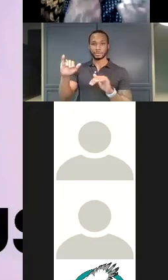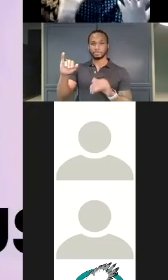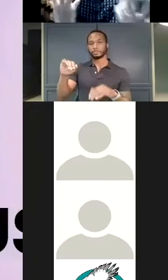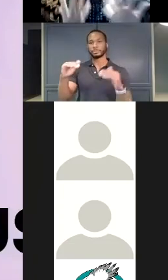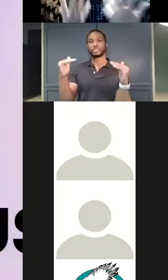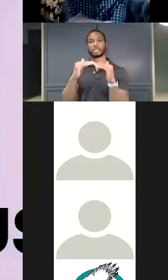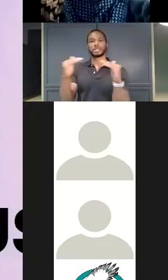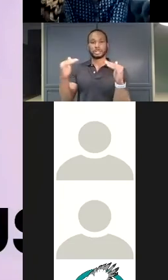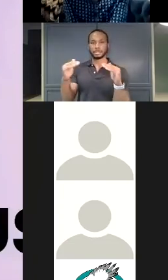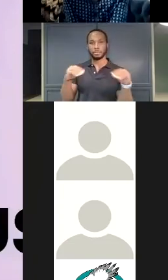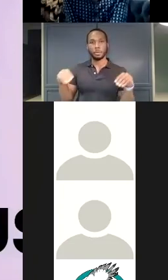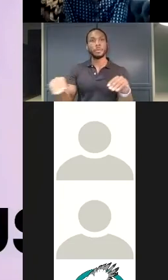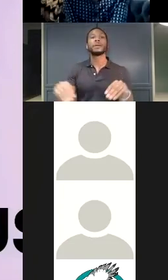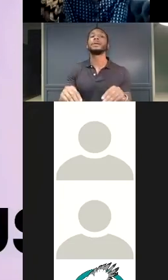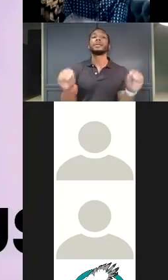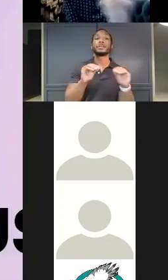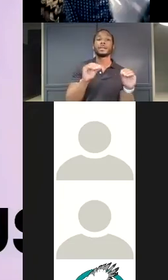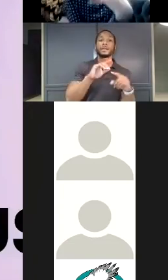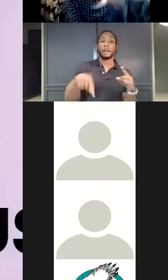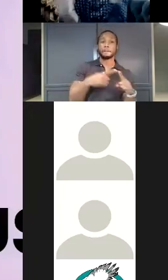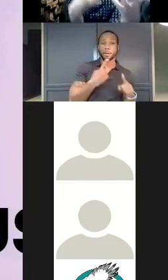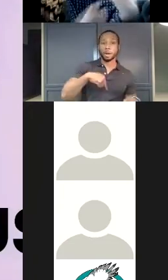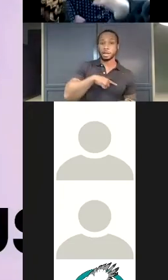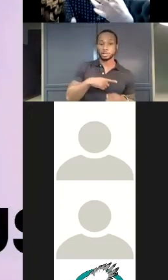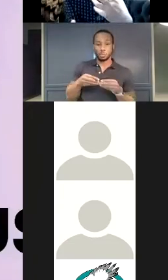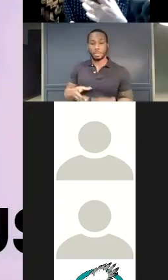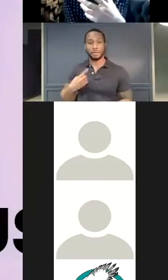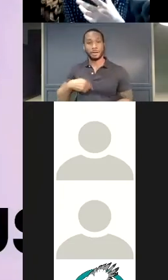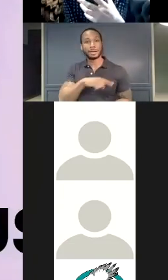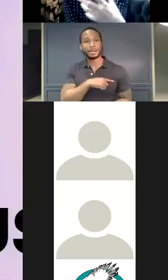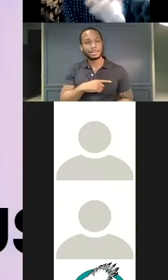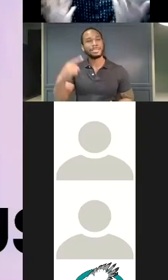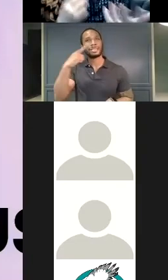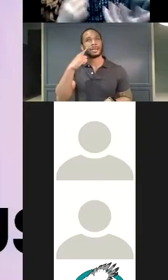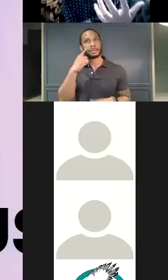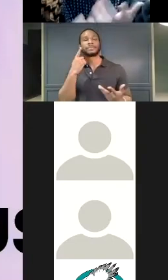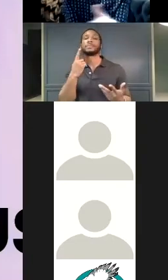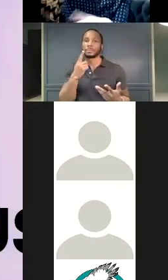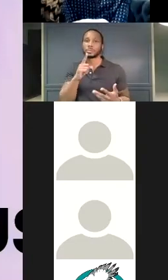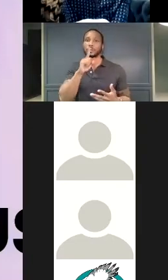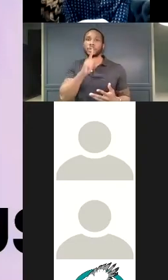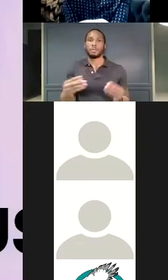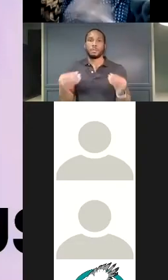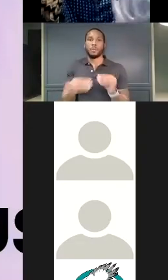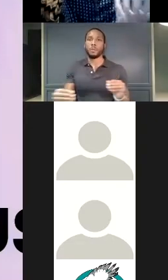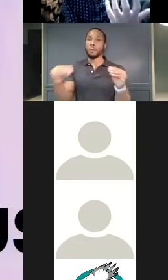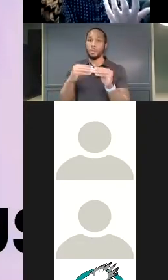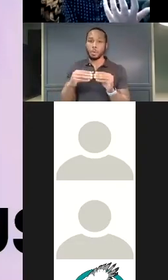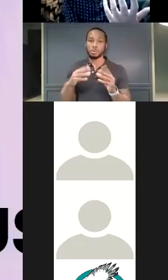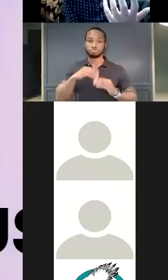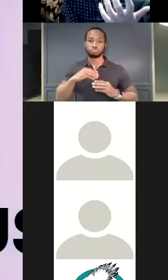about us without us. And I think, you know, it's increasingly accepted